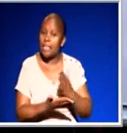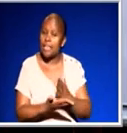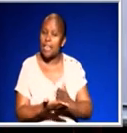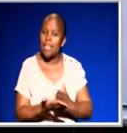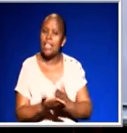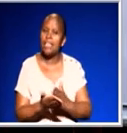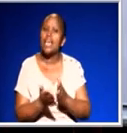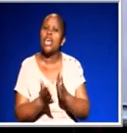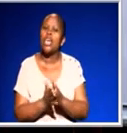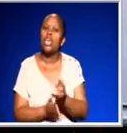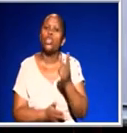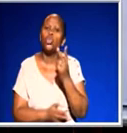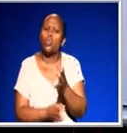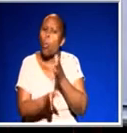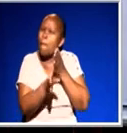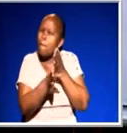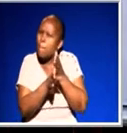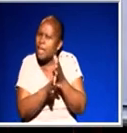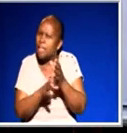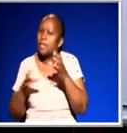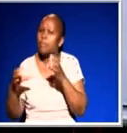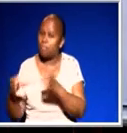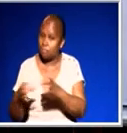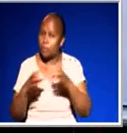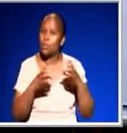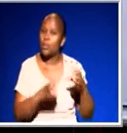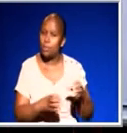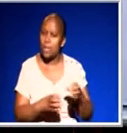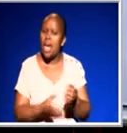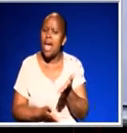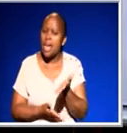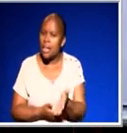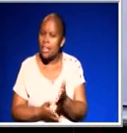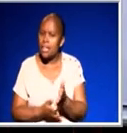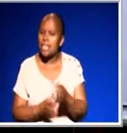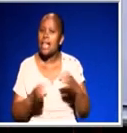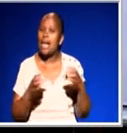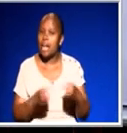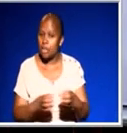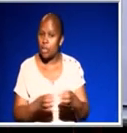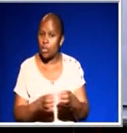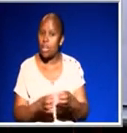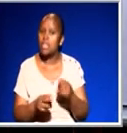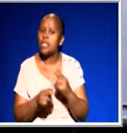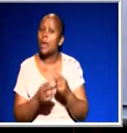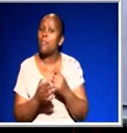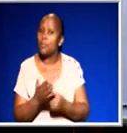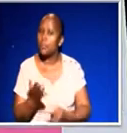into major categories, and these categories are